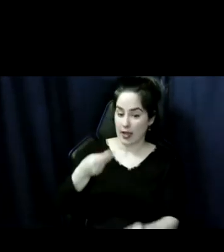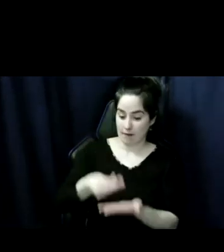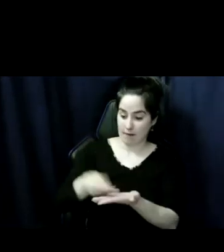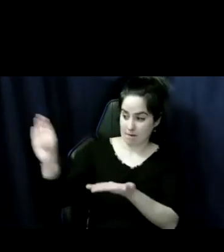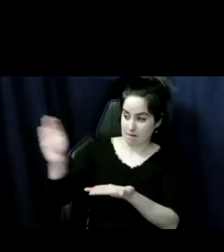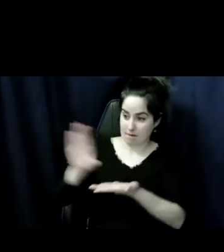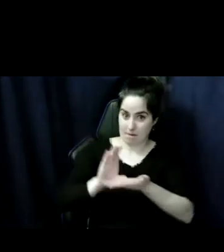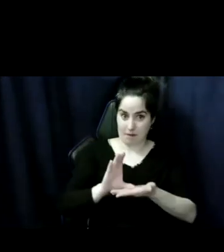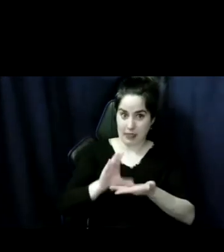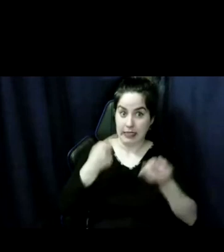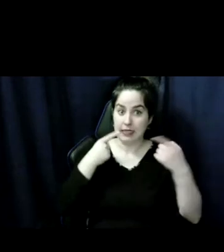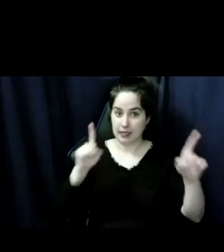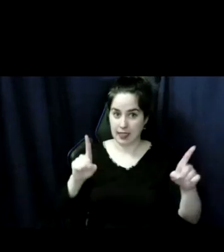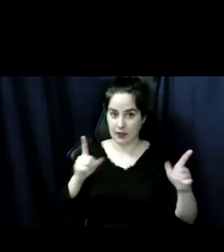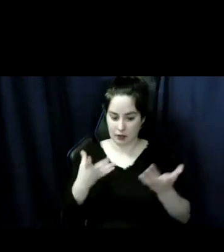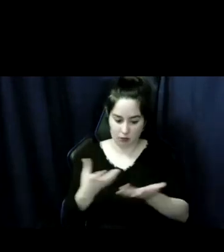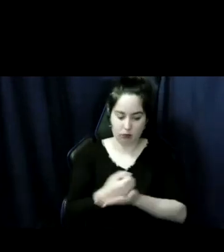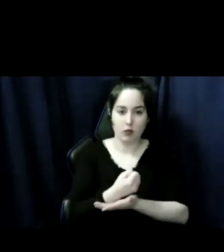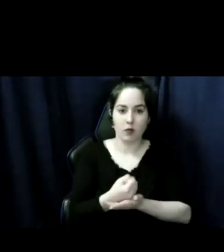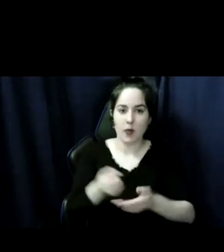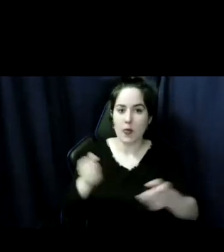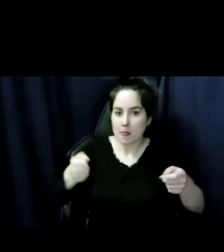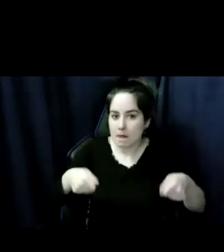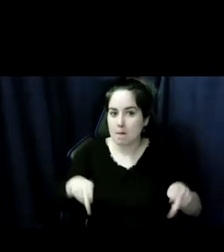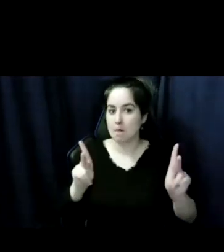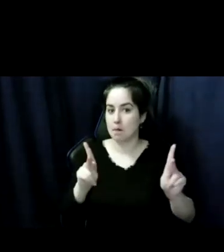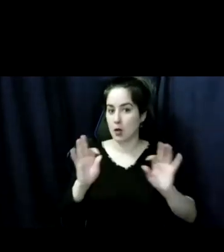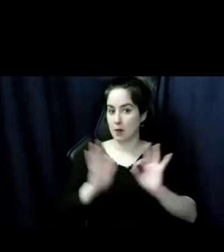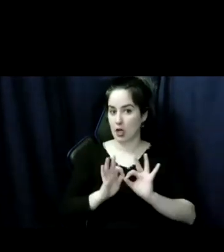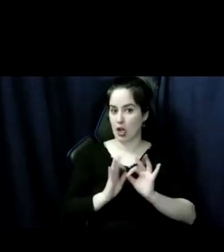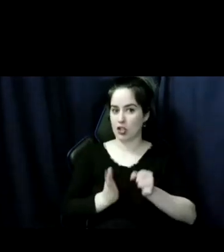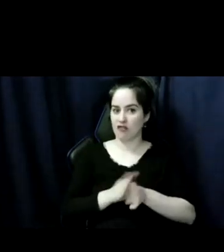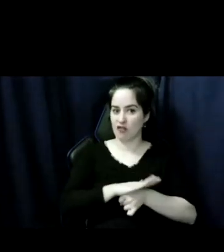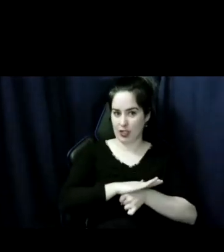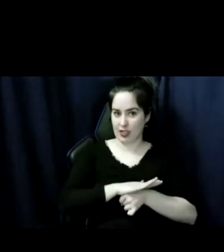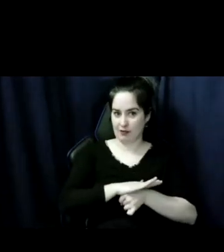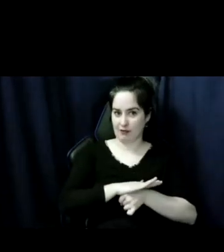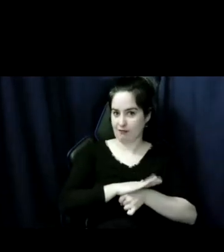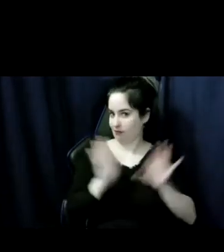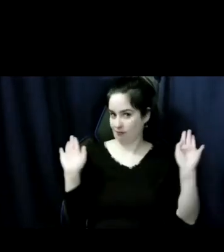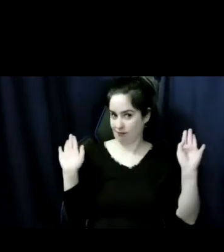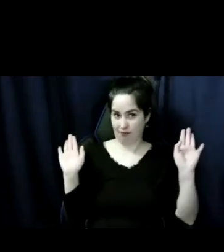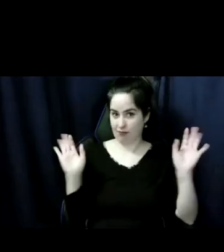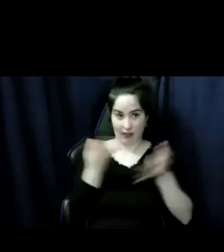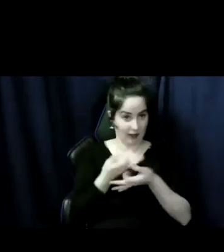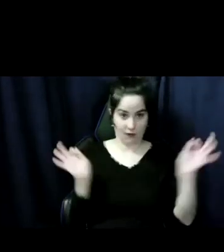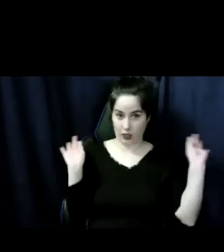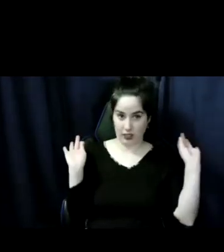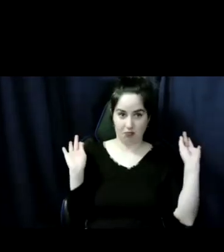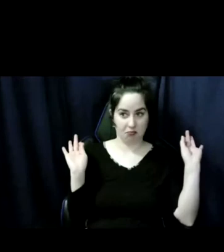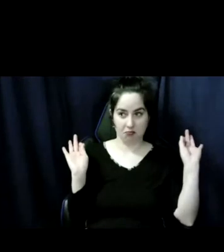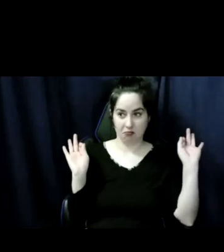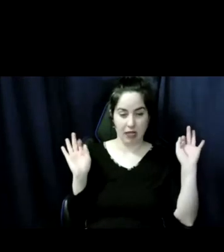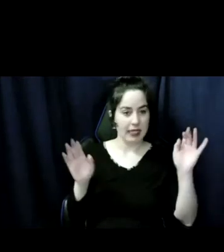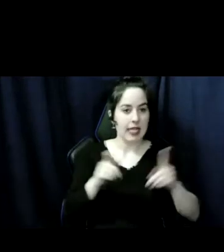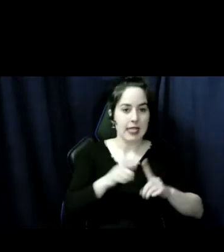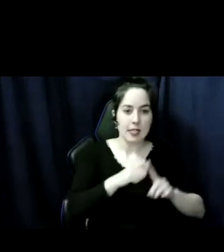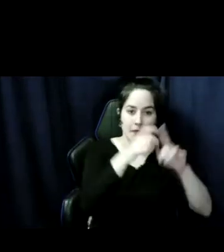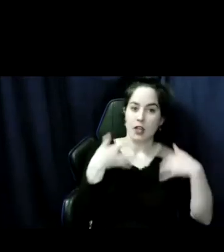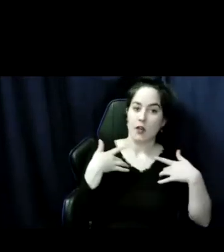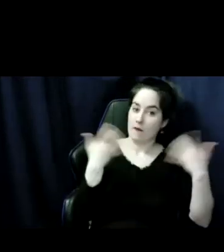the permit cost is covered. So the permit will be free. It's a special events park permit that will be